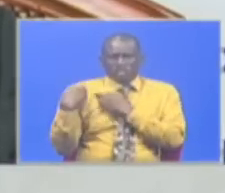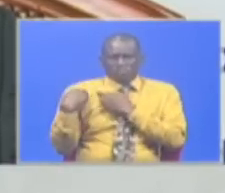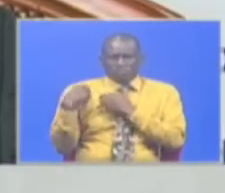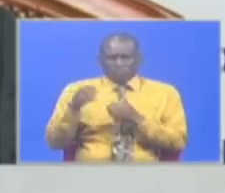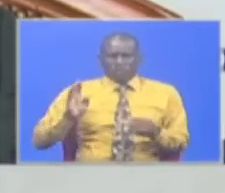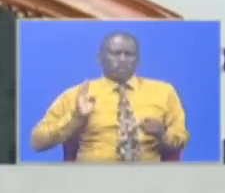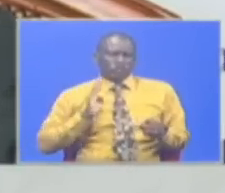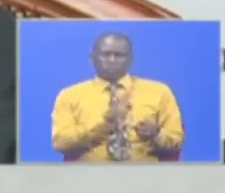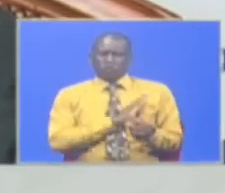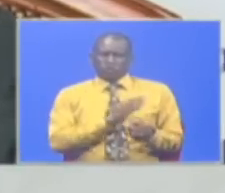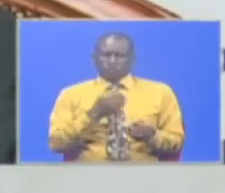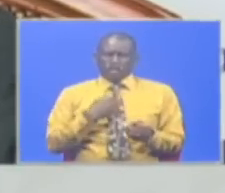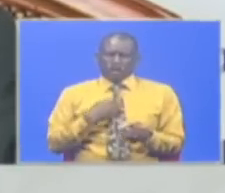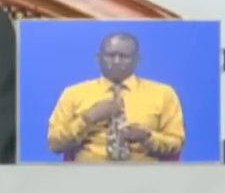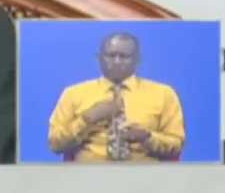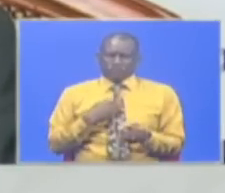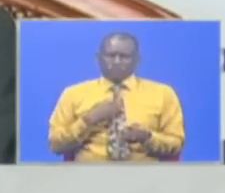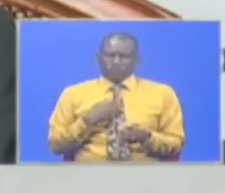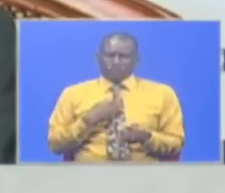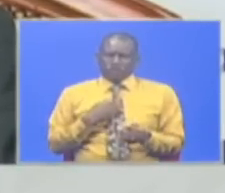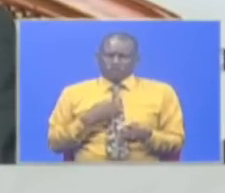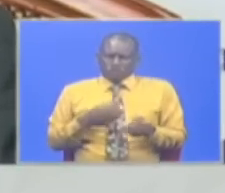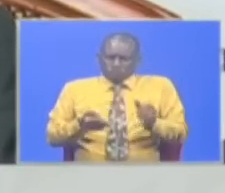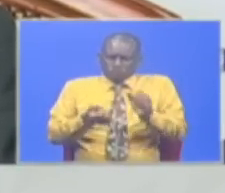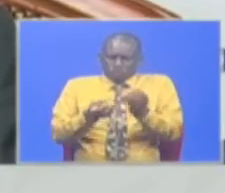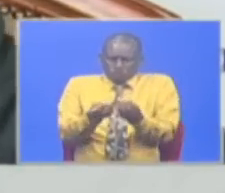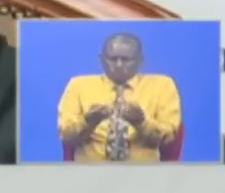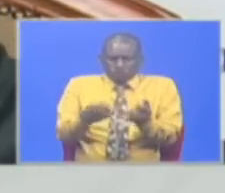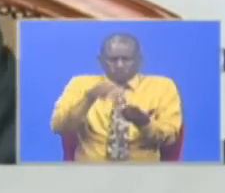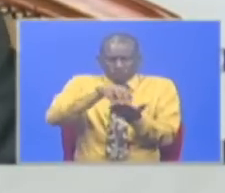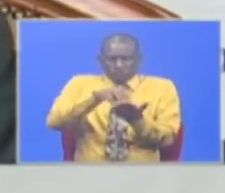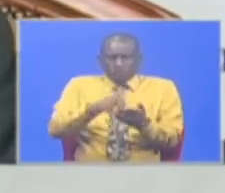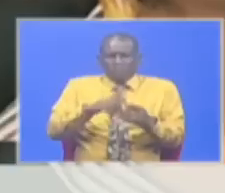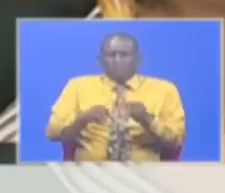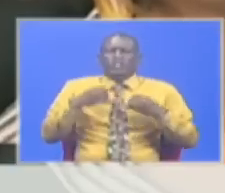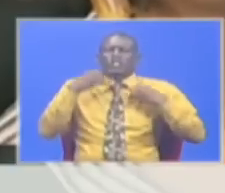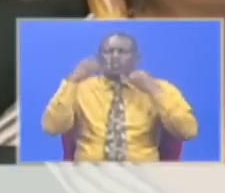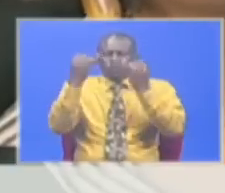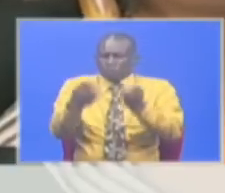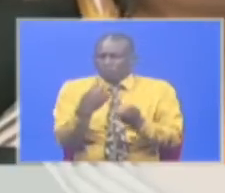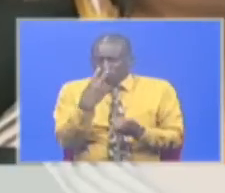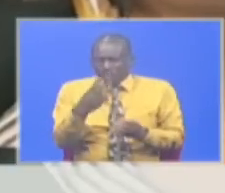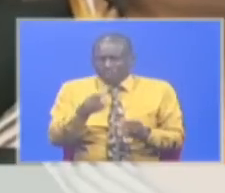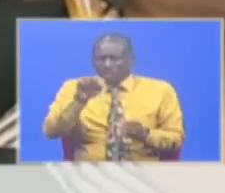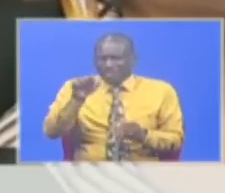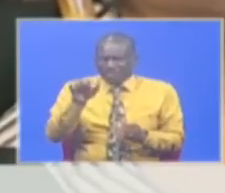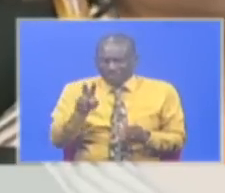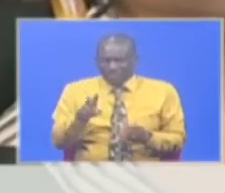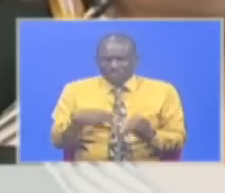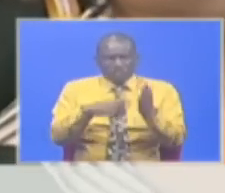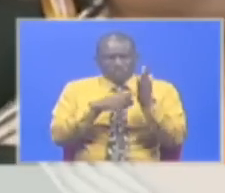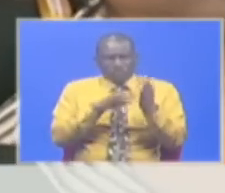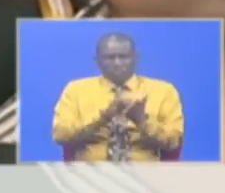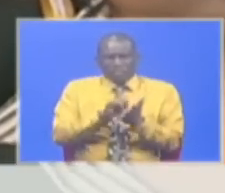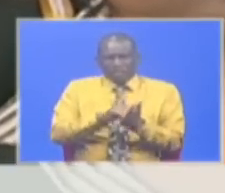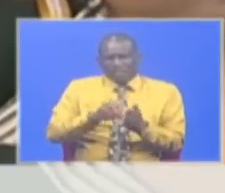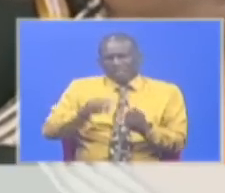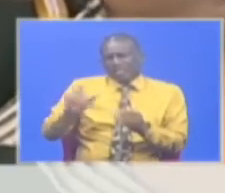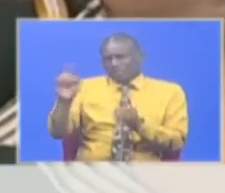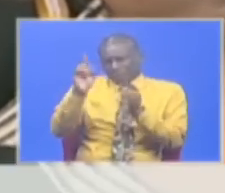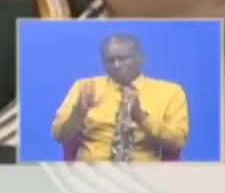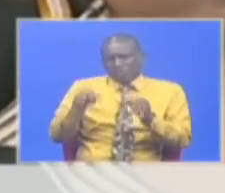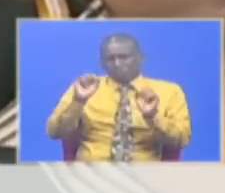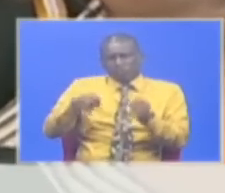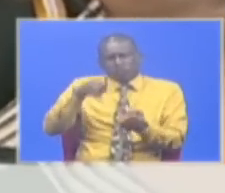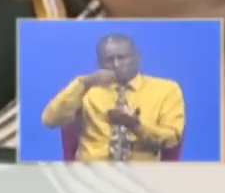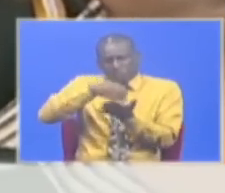to put that the situation right. But details seen by NTV show that the parent ministry could be playing a key part